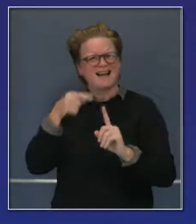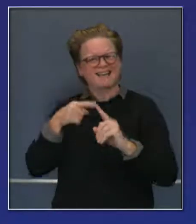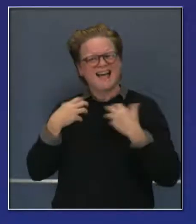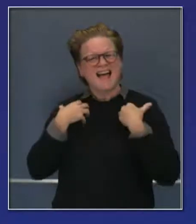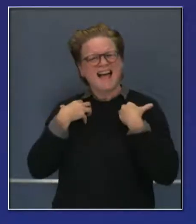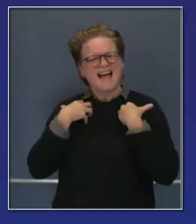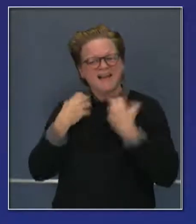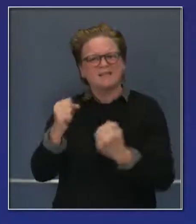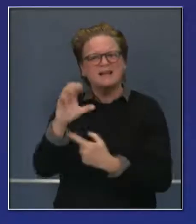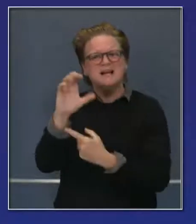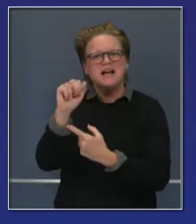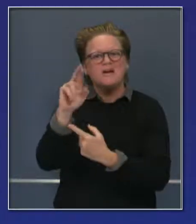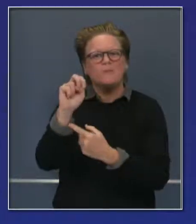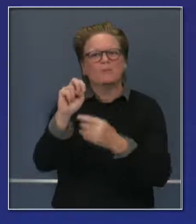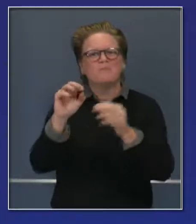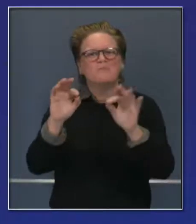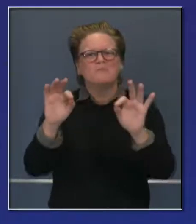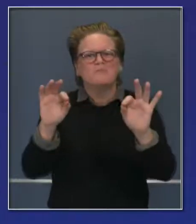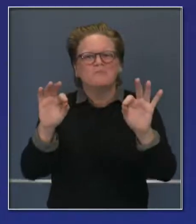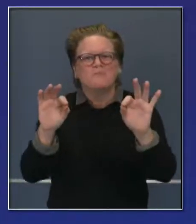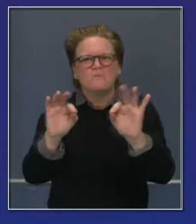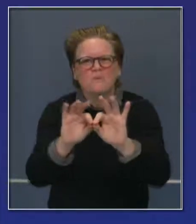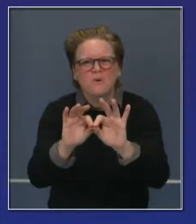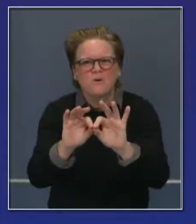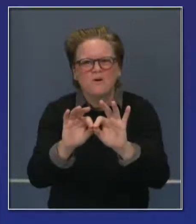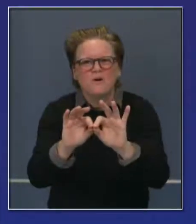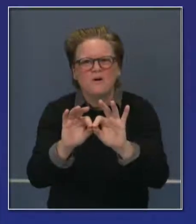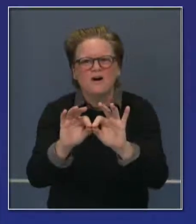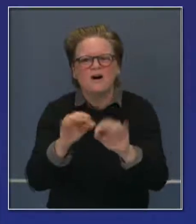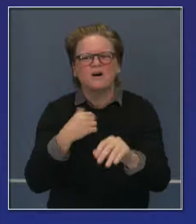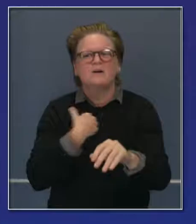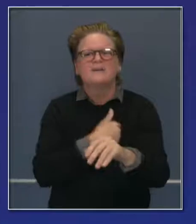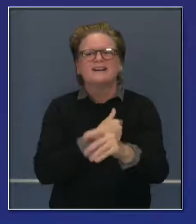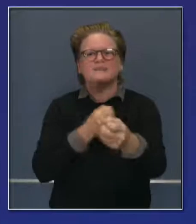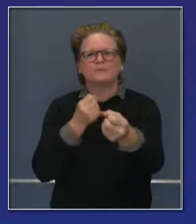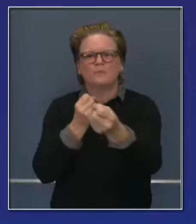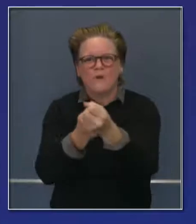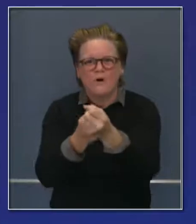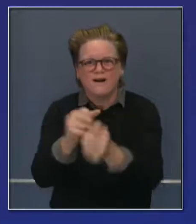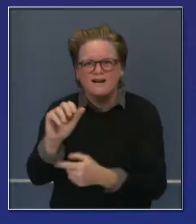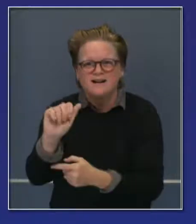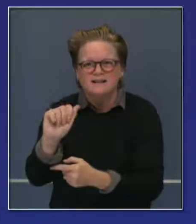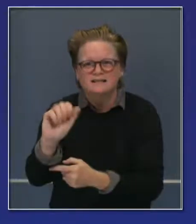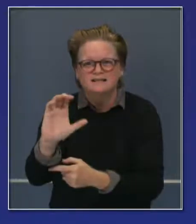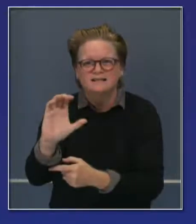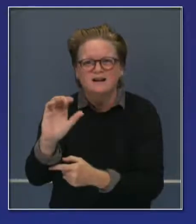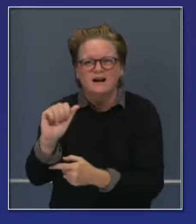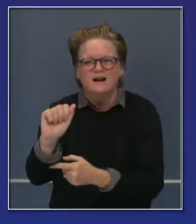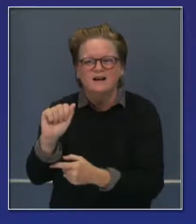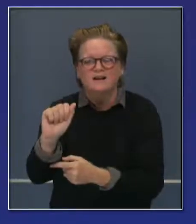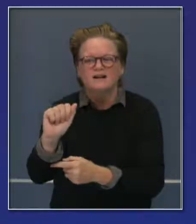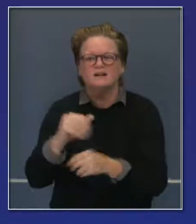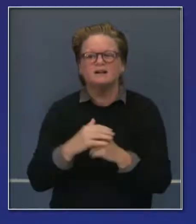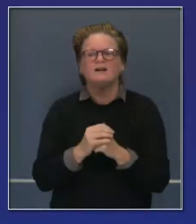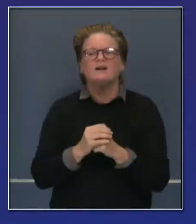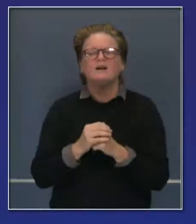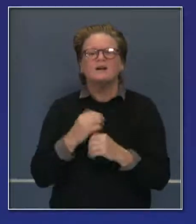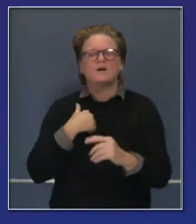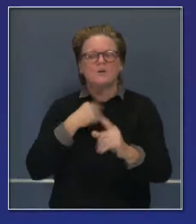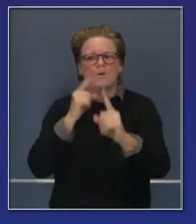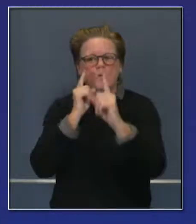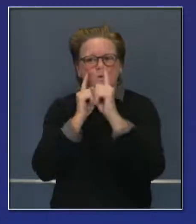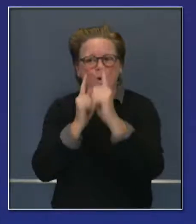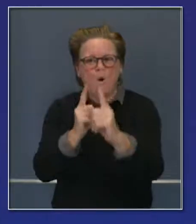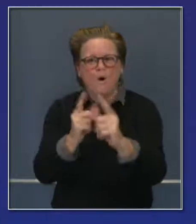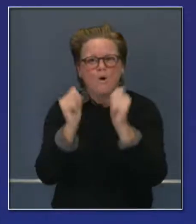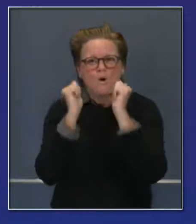support efforts to continue to build off it, reform it, and advance the cause of universal coverage, not only here in the state, but we're